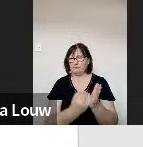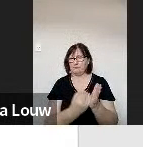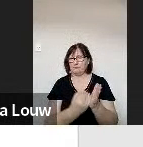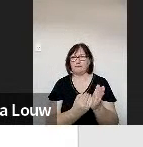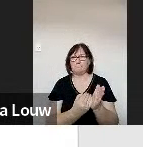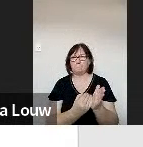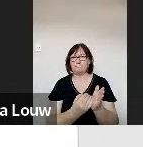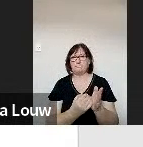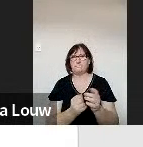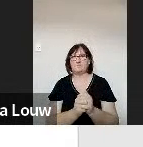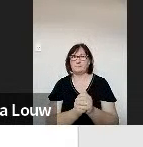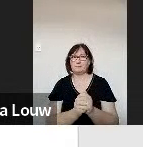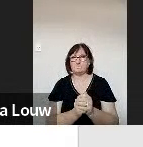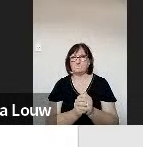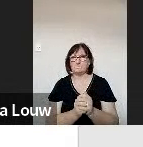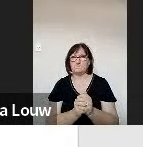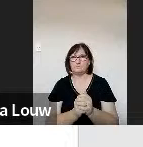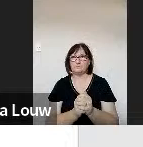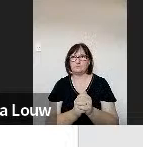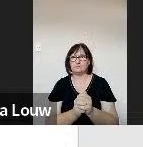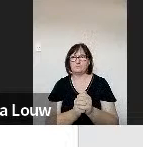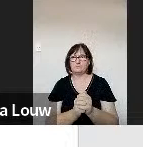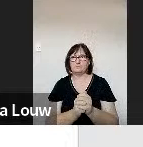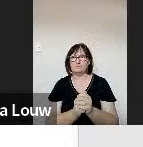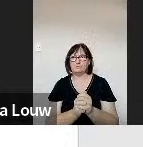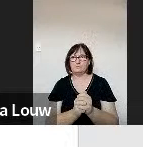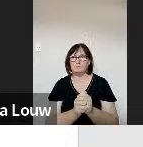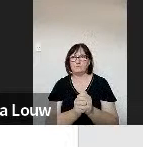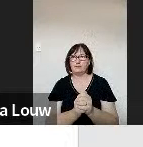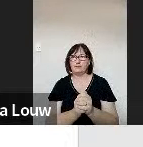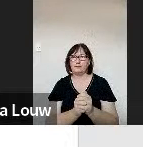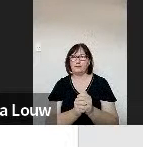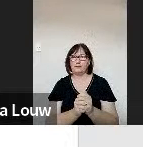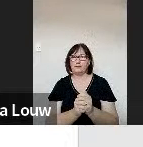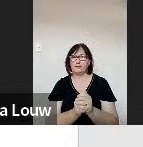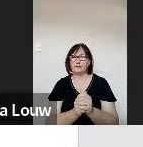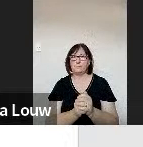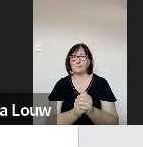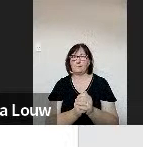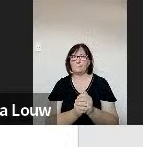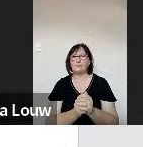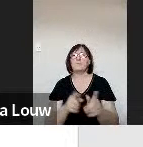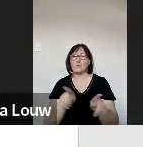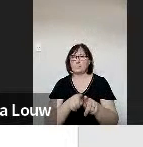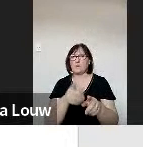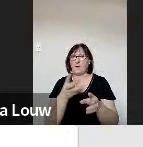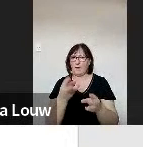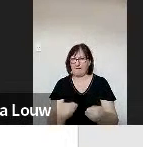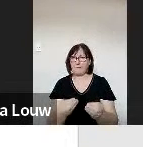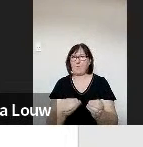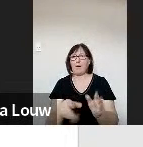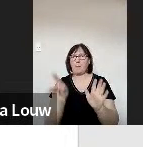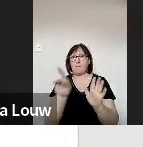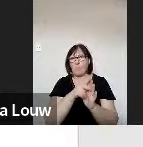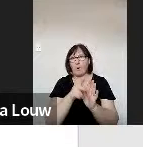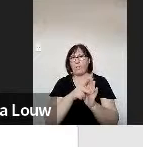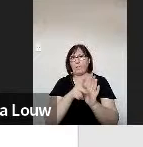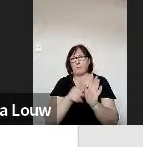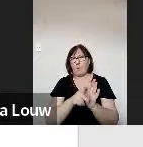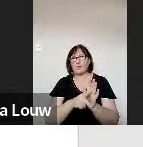but not least, ladies and gentlemen, it is a source of many trade policies, as evidence